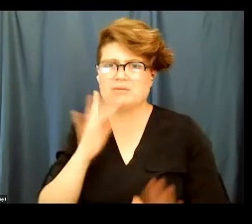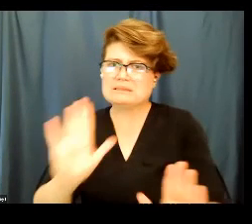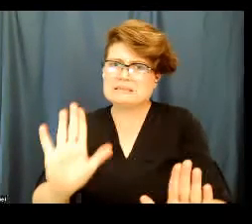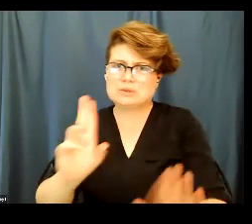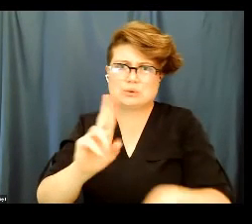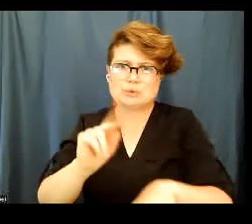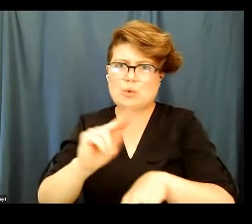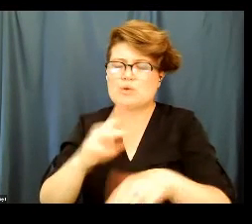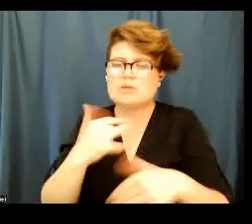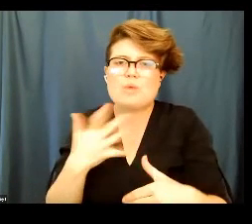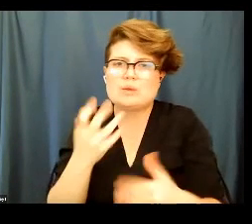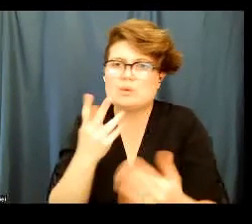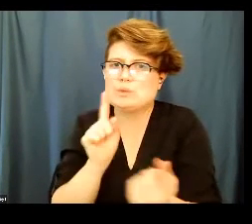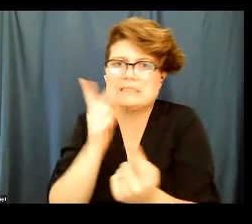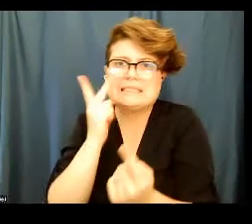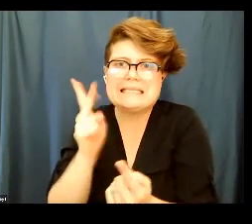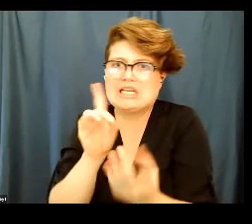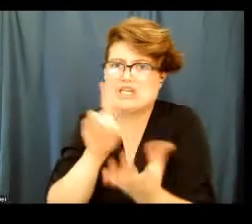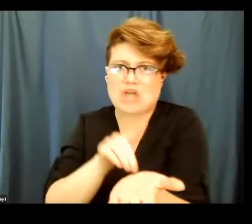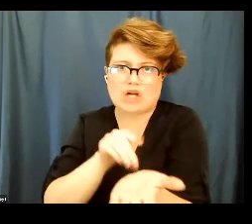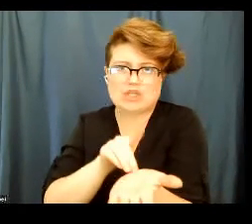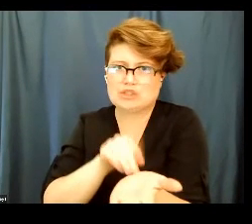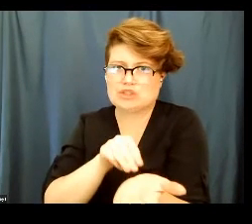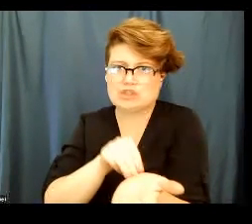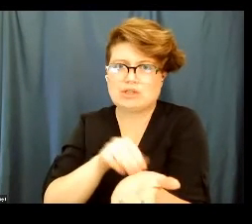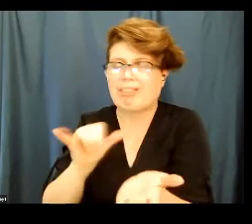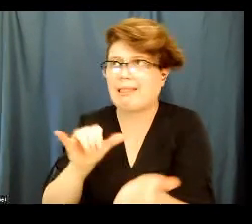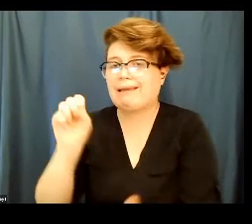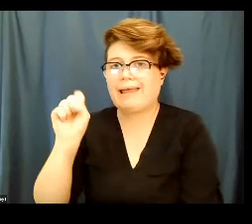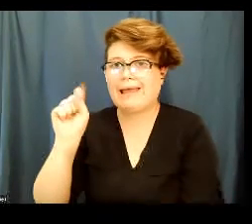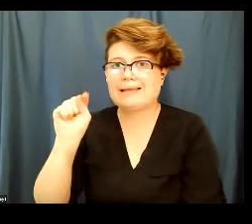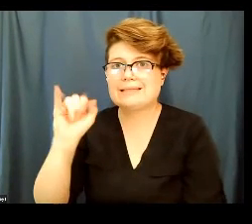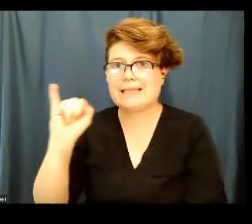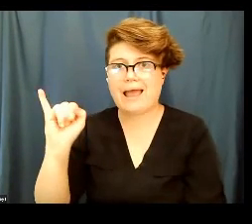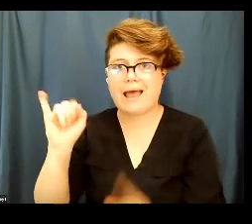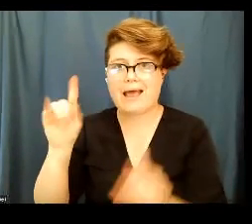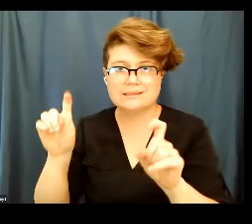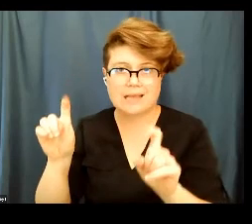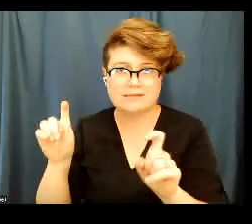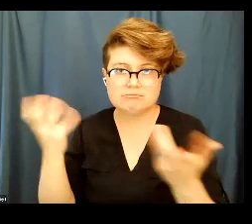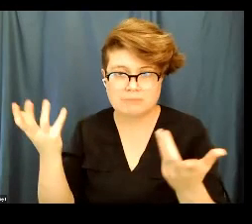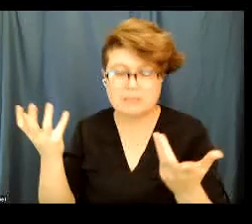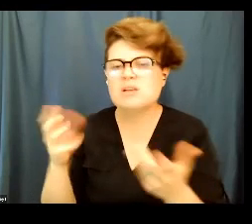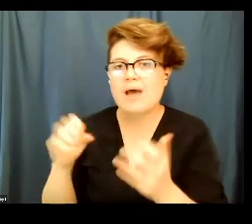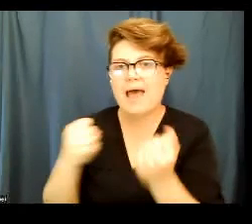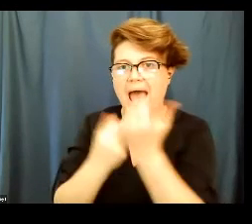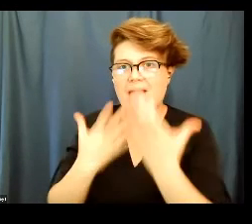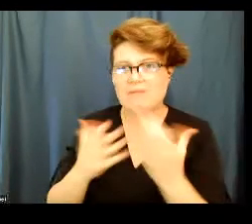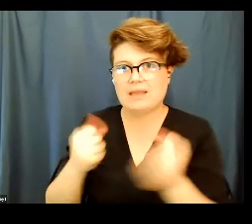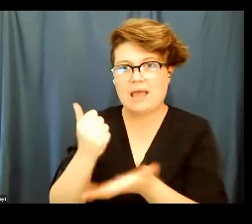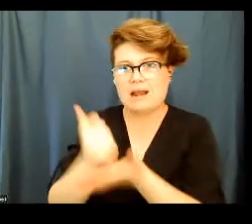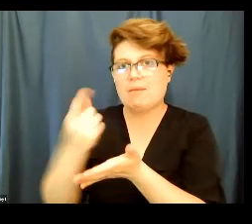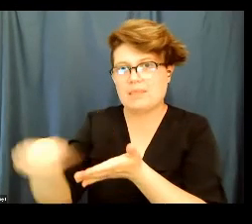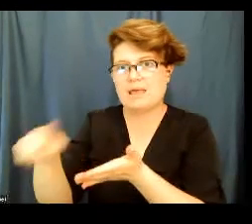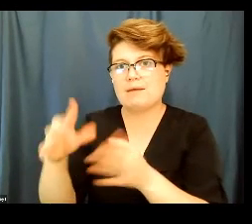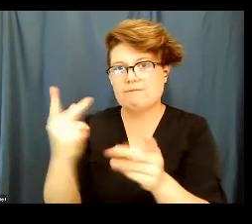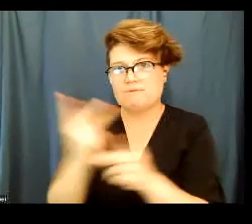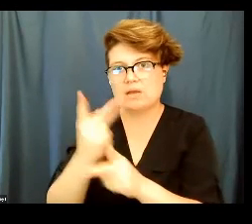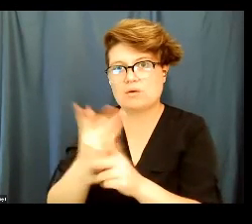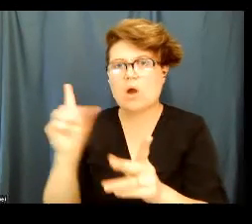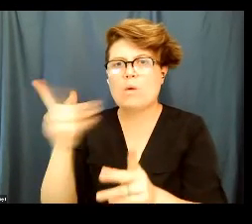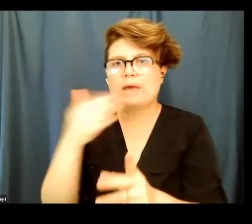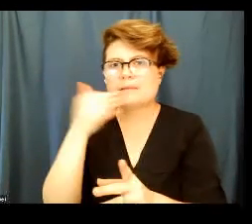a doctor. Maybe they just want like an STD test or something. And so an advocate can help them figure out what's the best place to go for